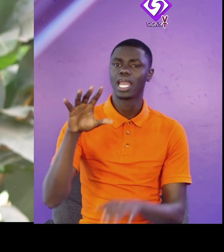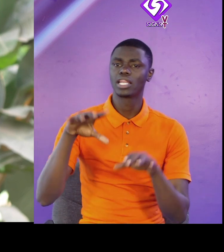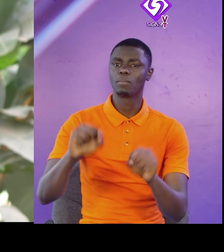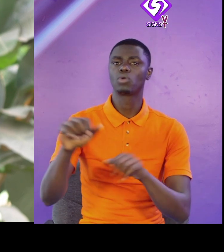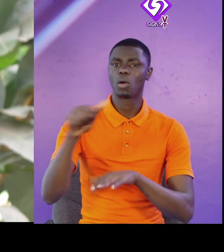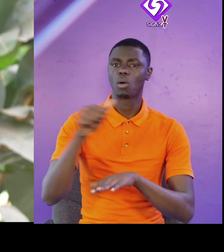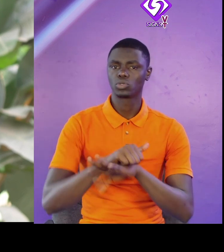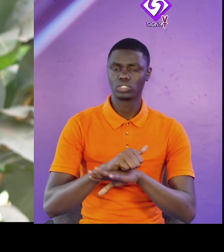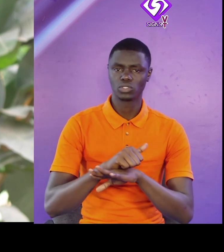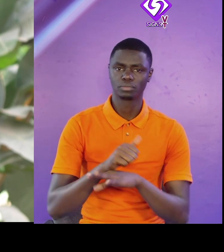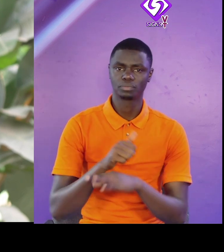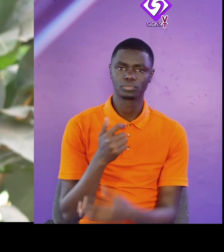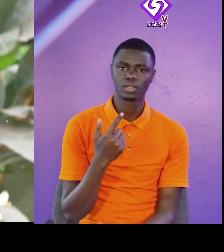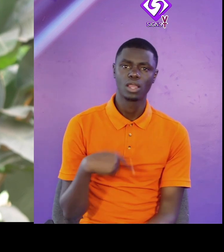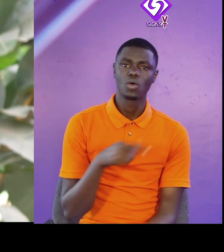on